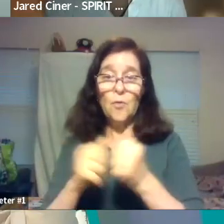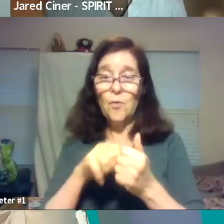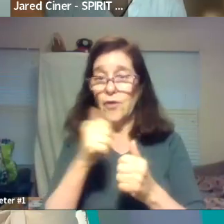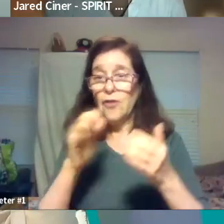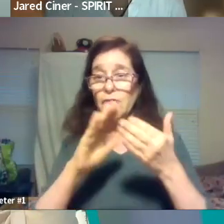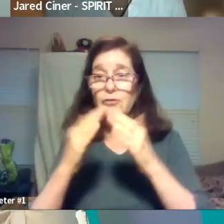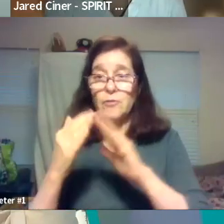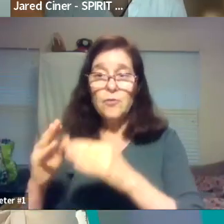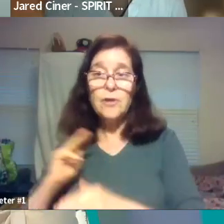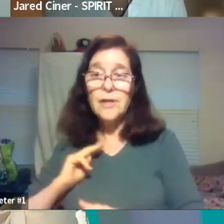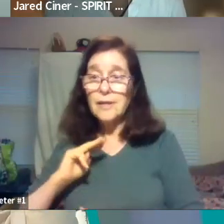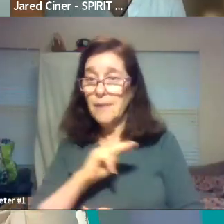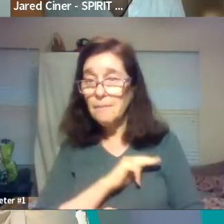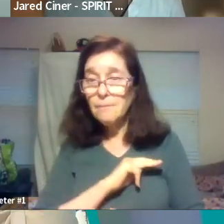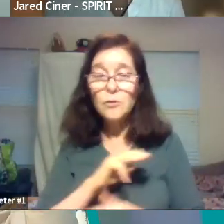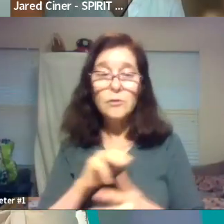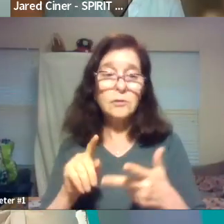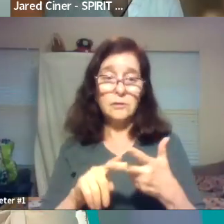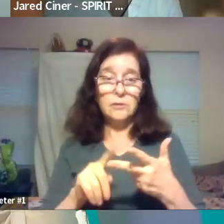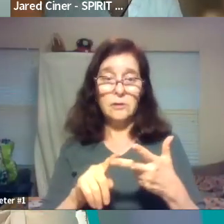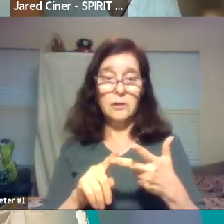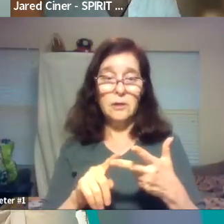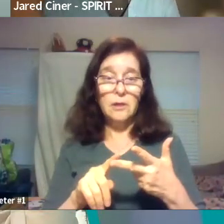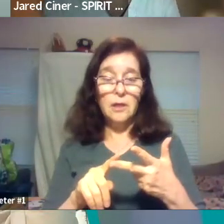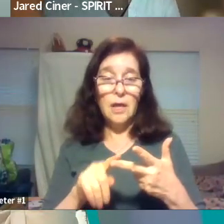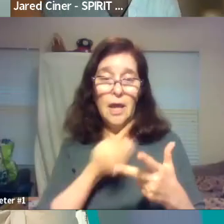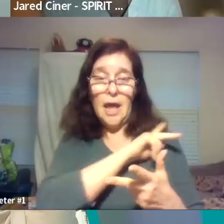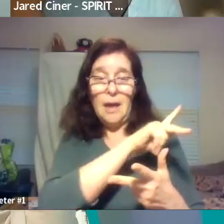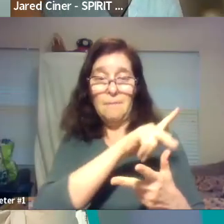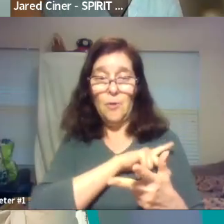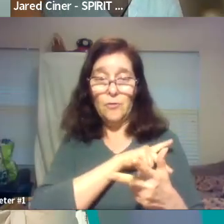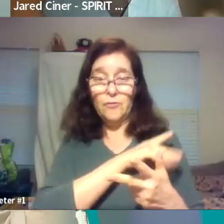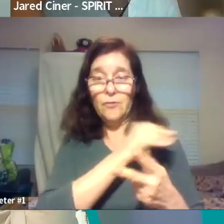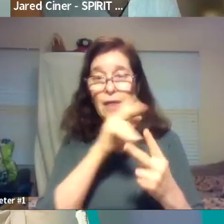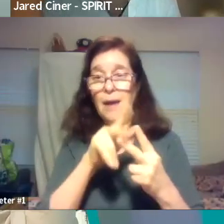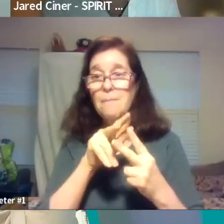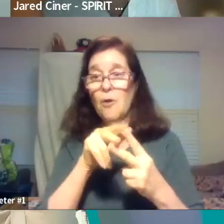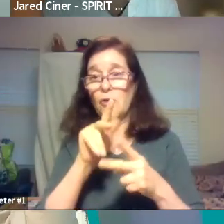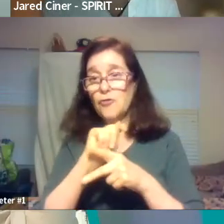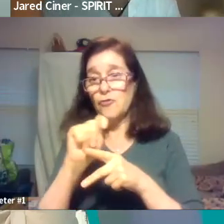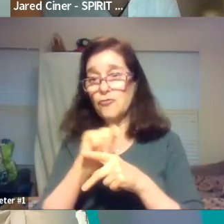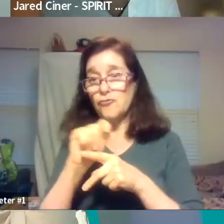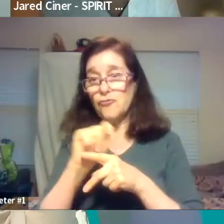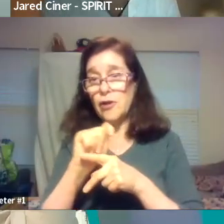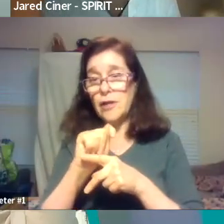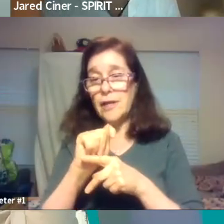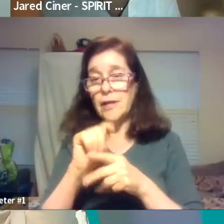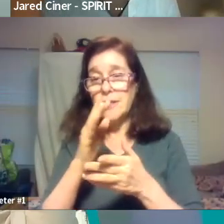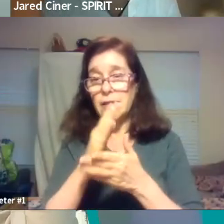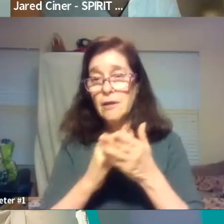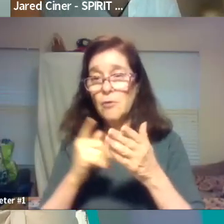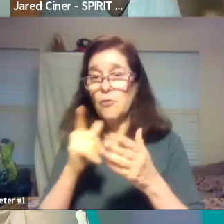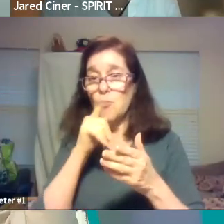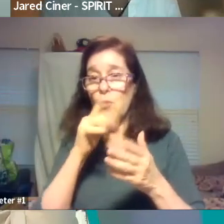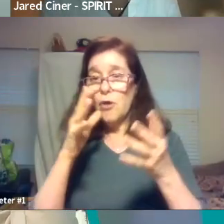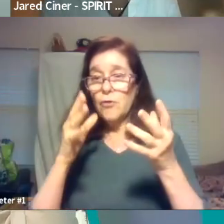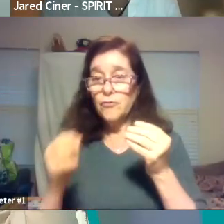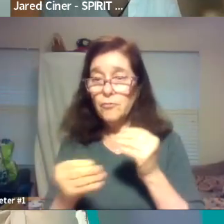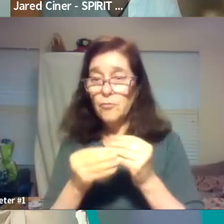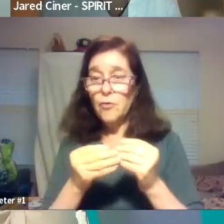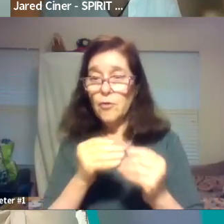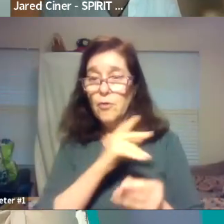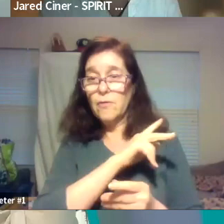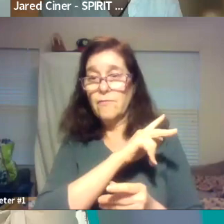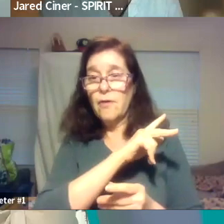community members. And we also have personal or partner training for somebody who wants more of a personalized experience, one-on-one